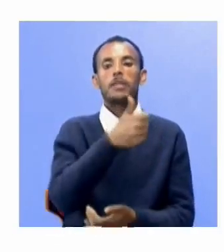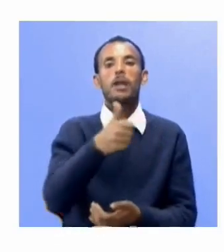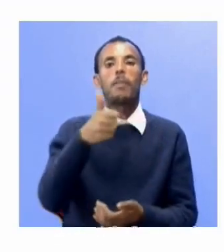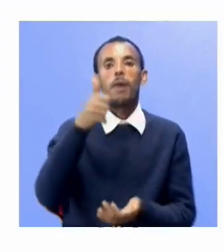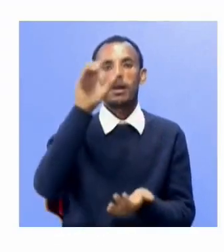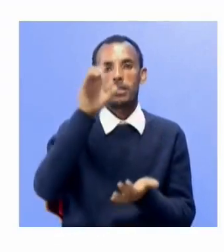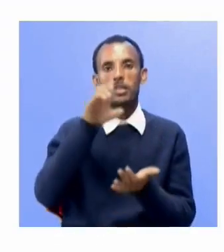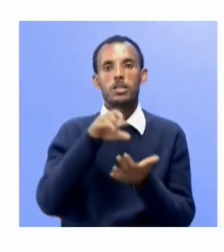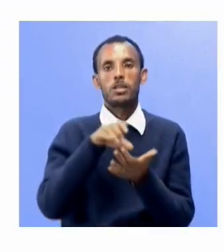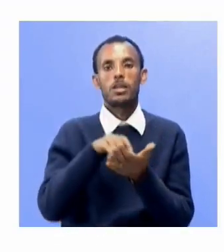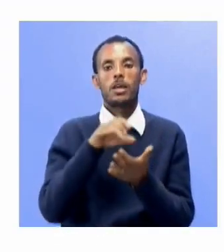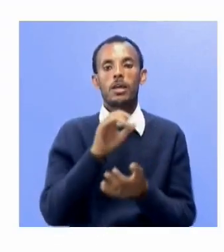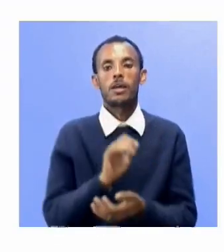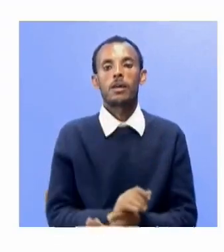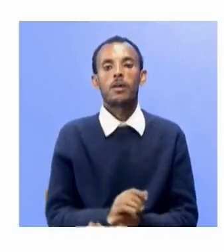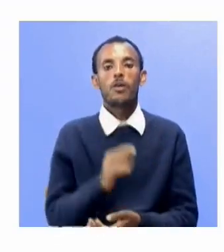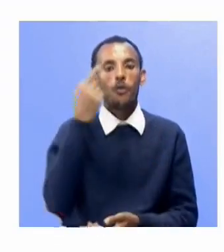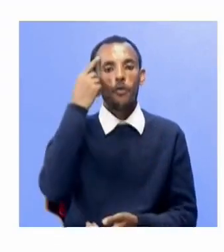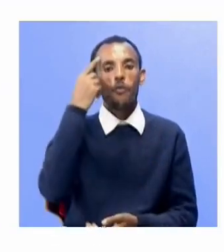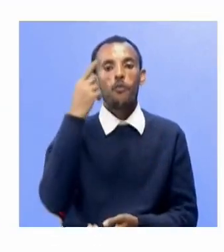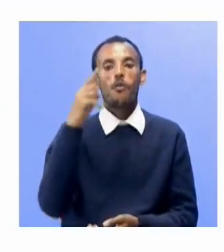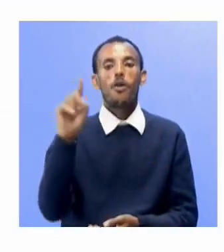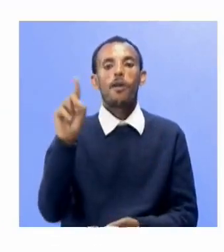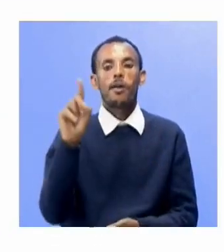city for